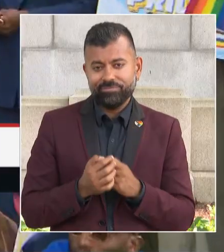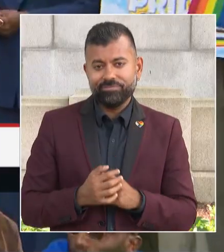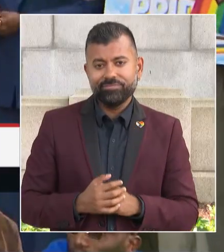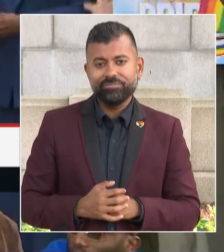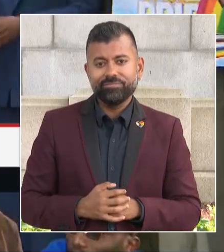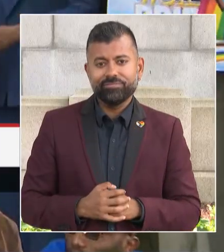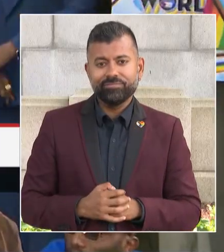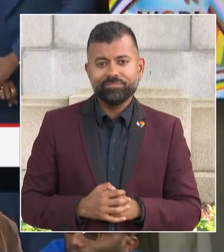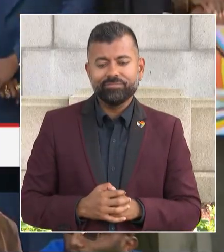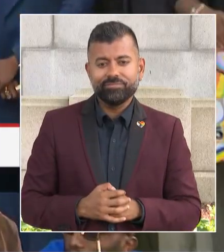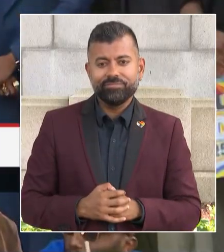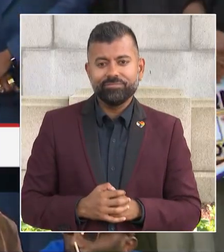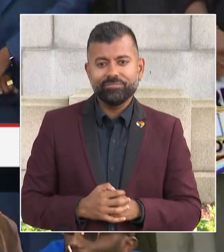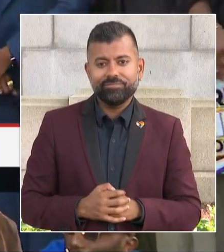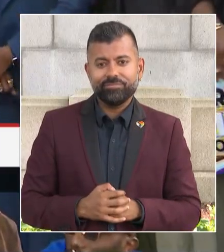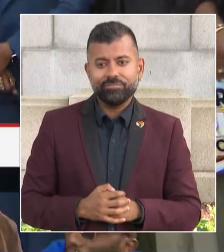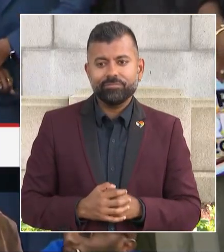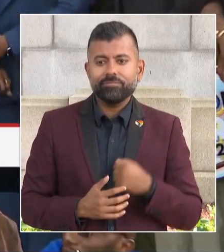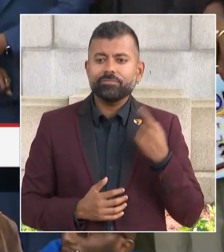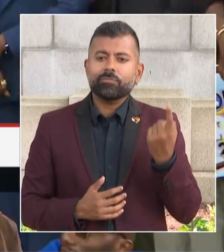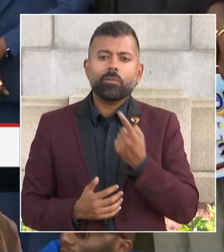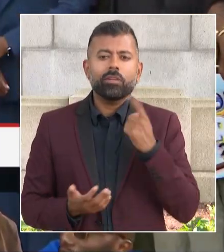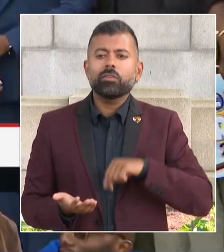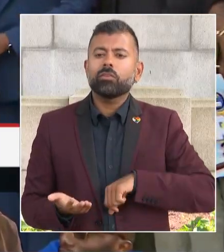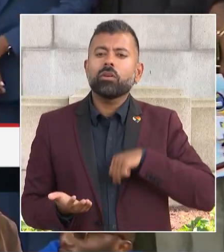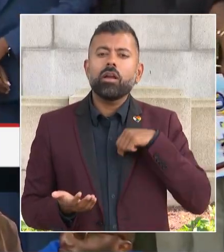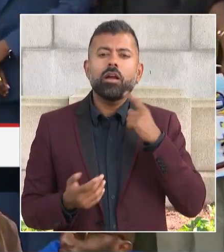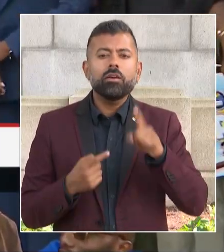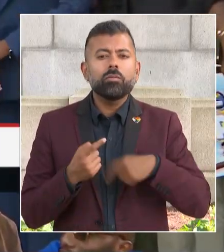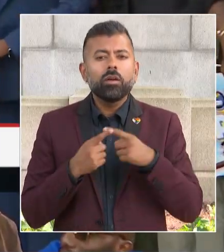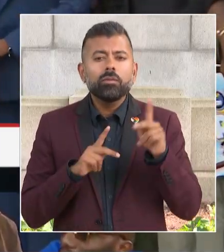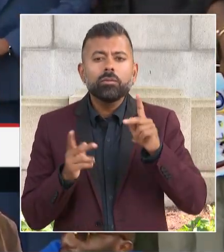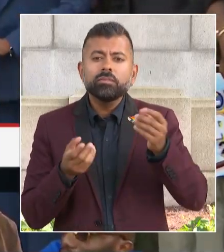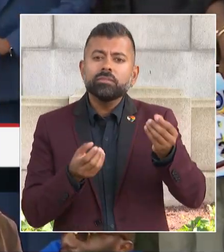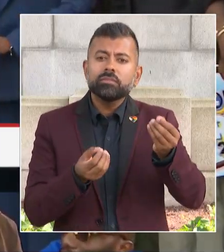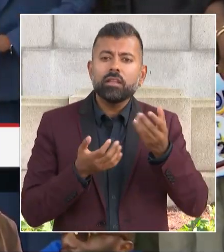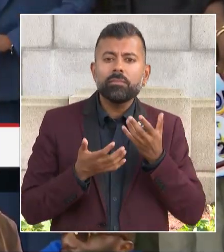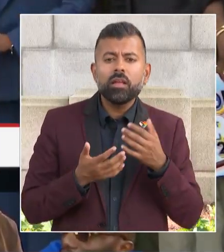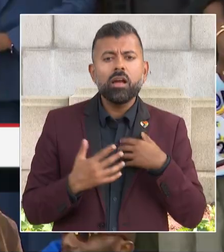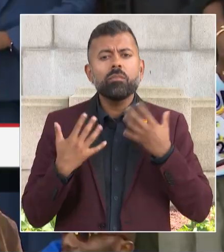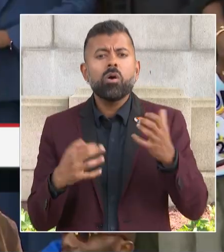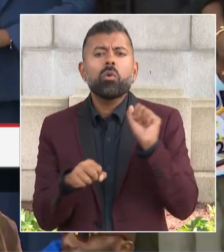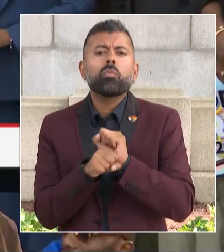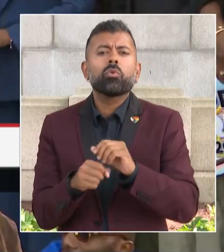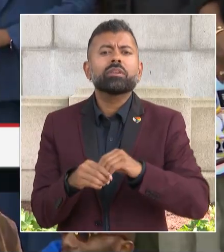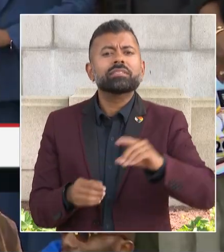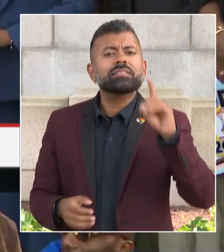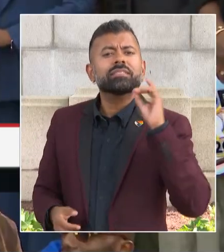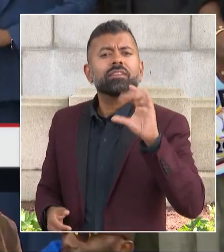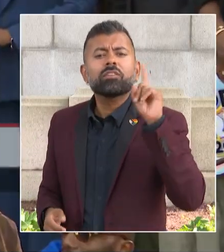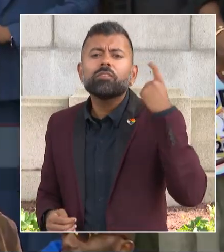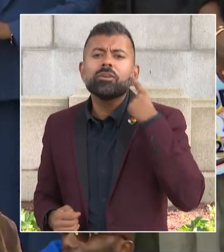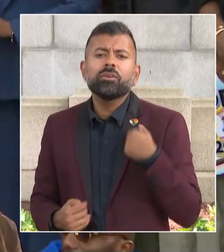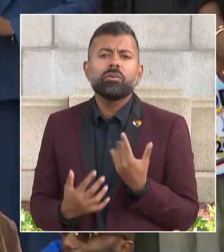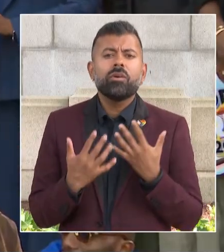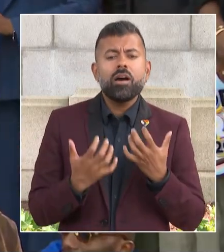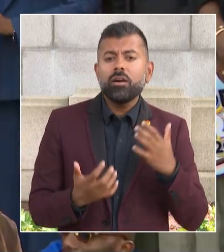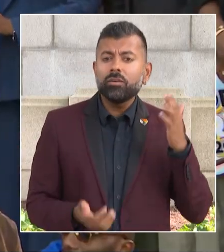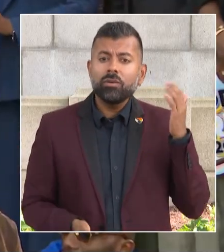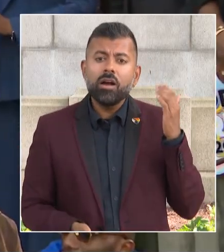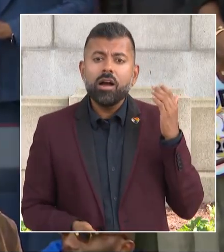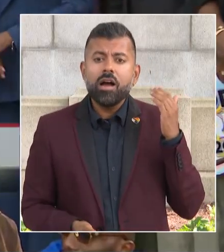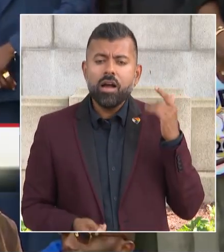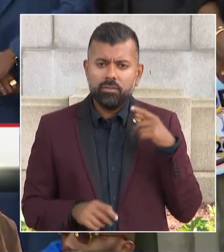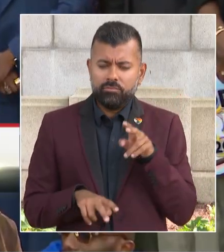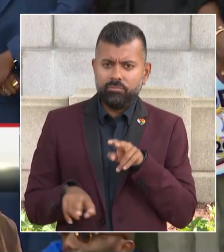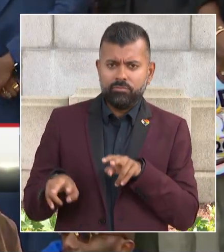I'm always proud when people tell me that they want to work in D.C. government because they're judged on the merits of